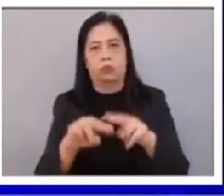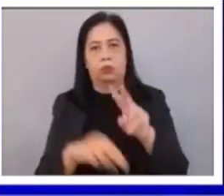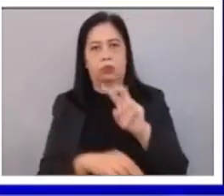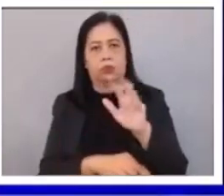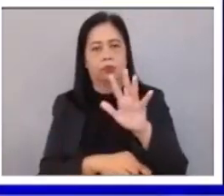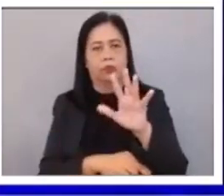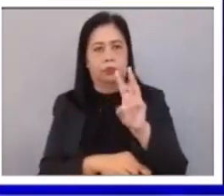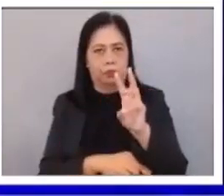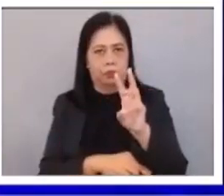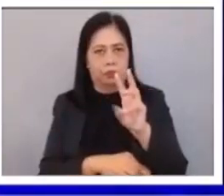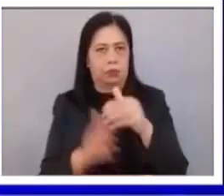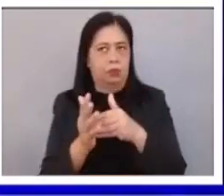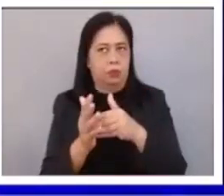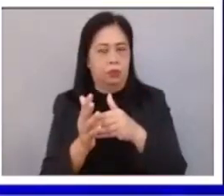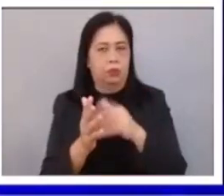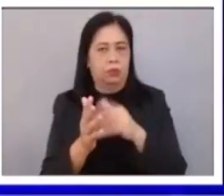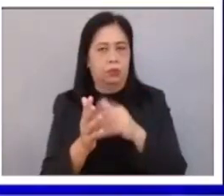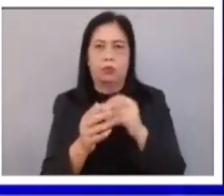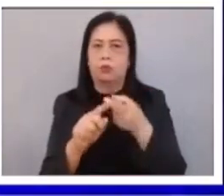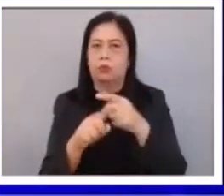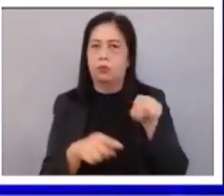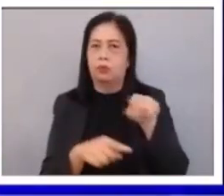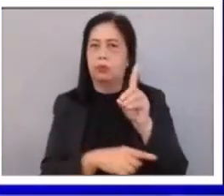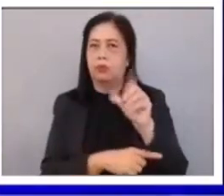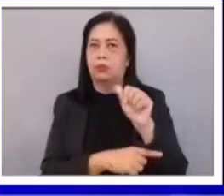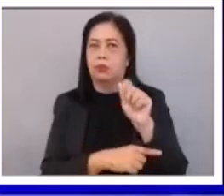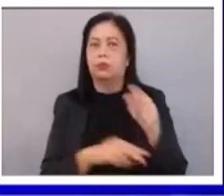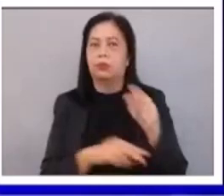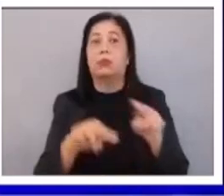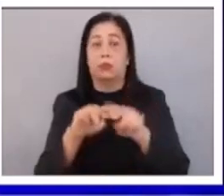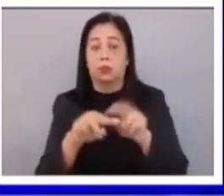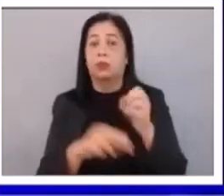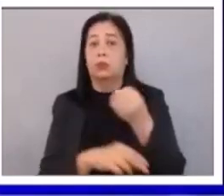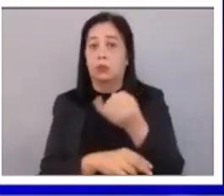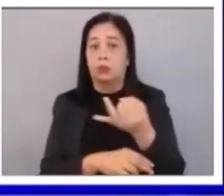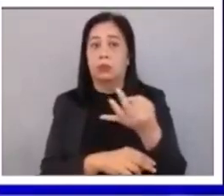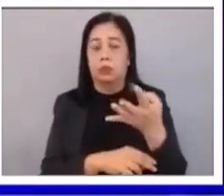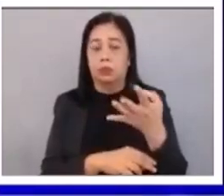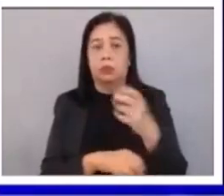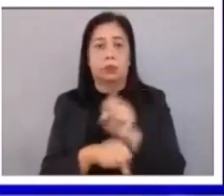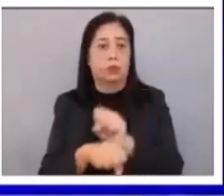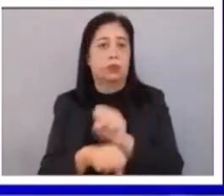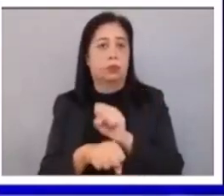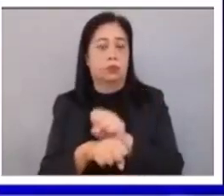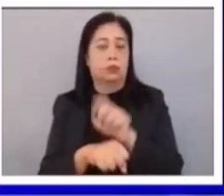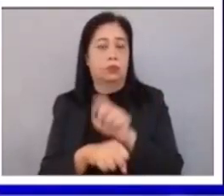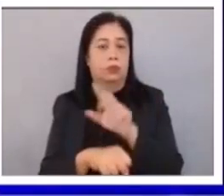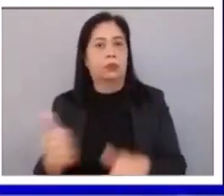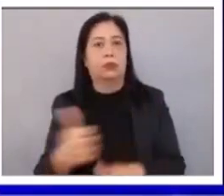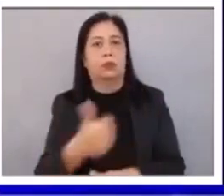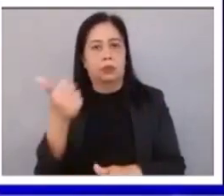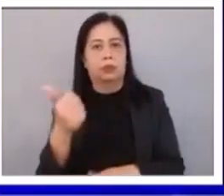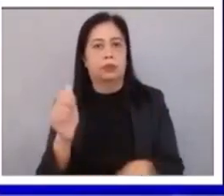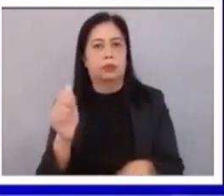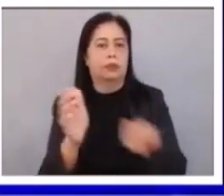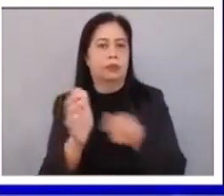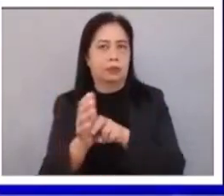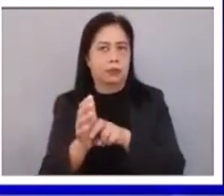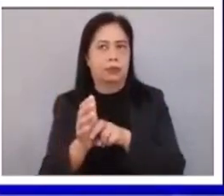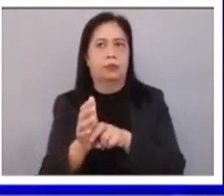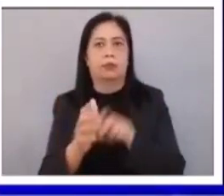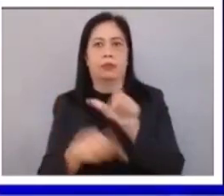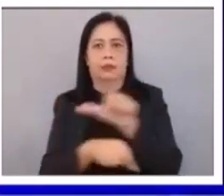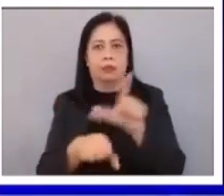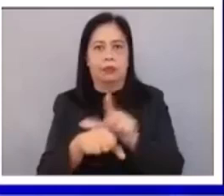256,000. At base sa datos, tumaas ang bilang ng employed sa other passenger land transport gaya